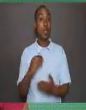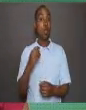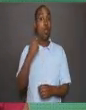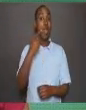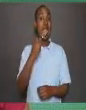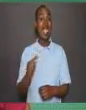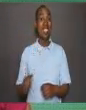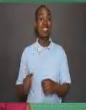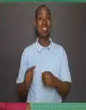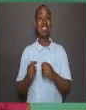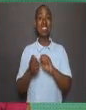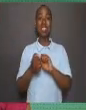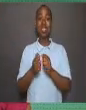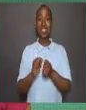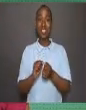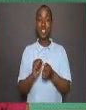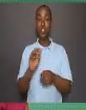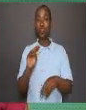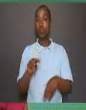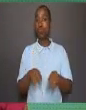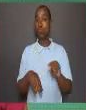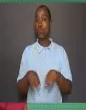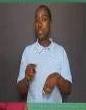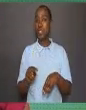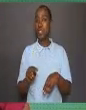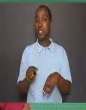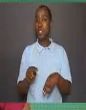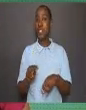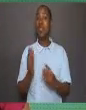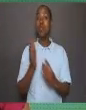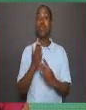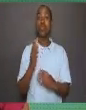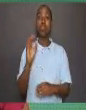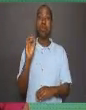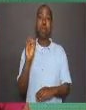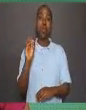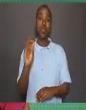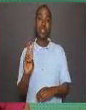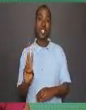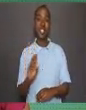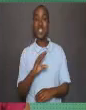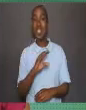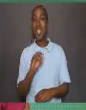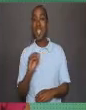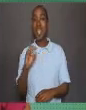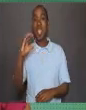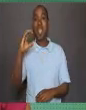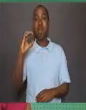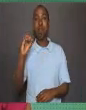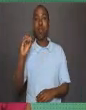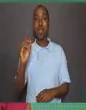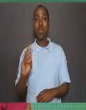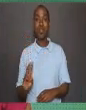that gaseous exchange is the movement between oxygen and